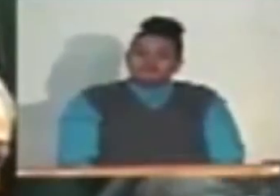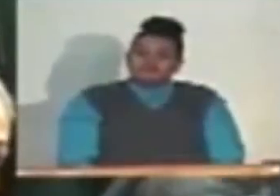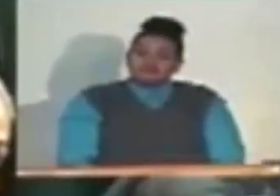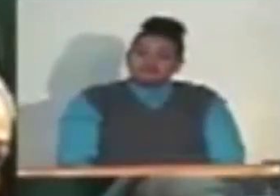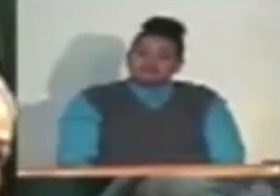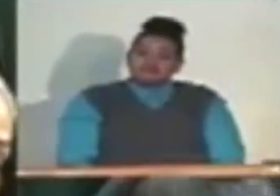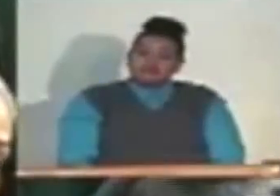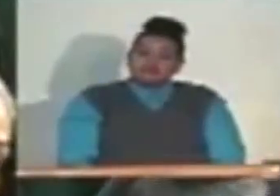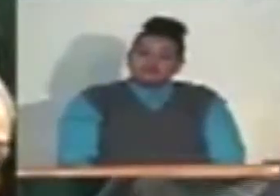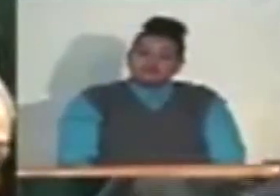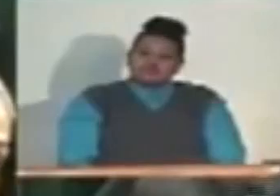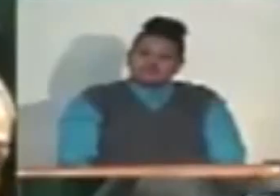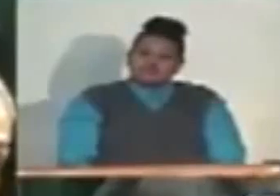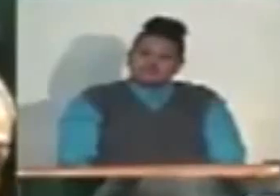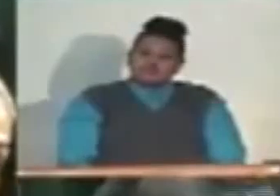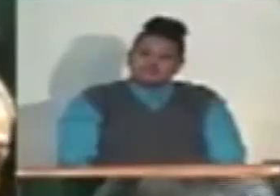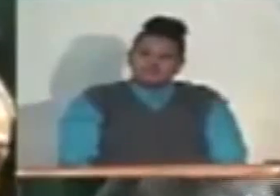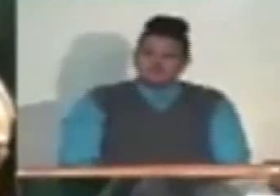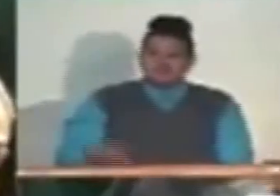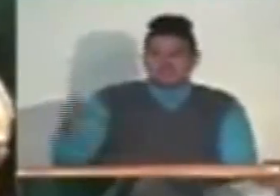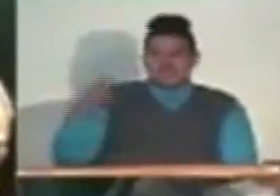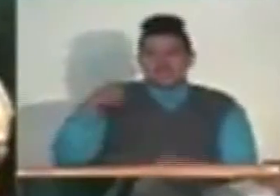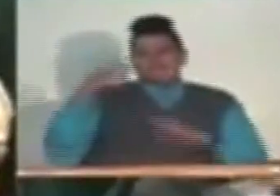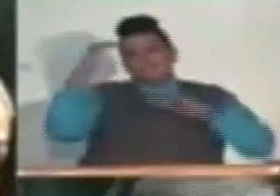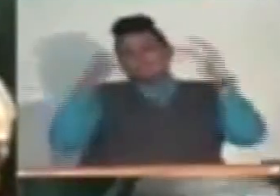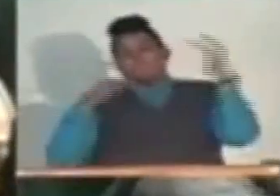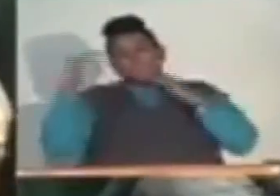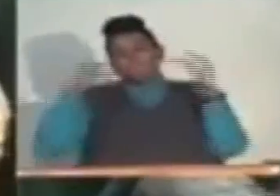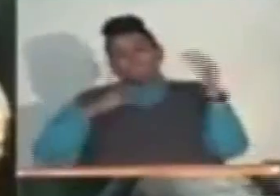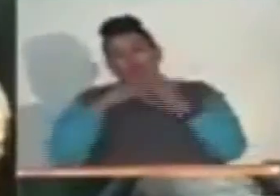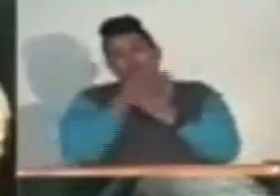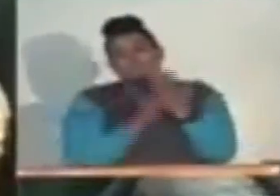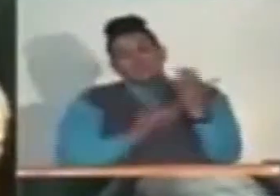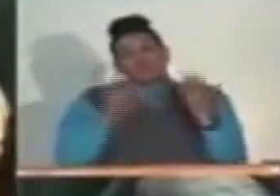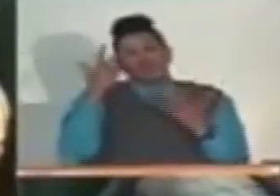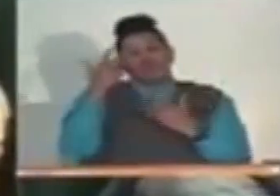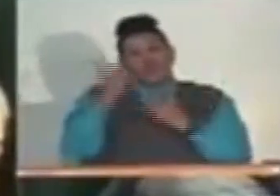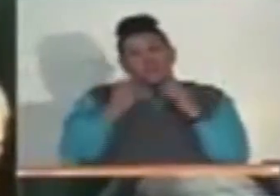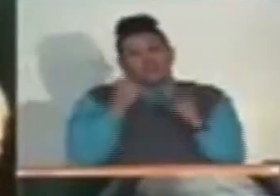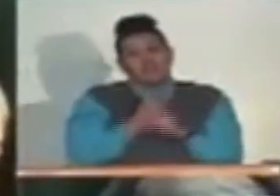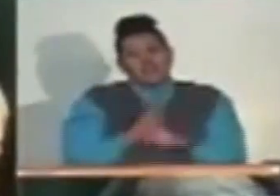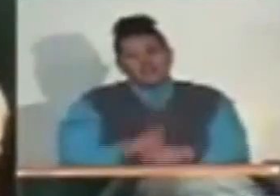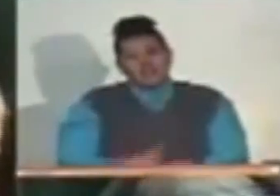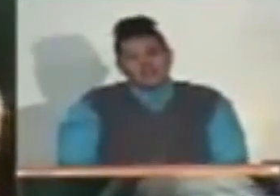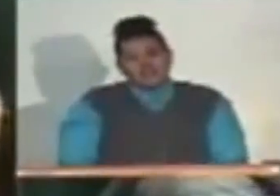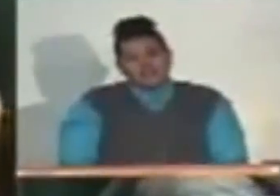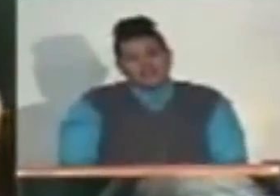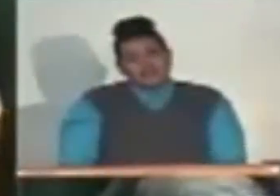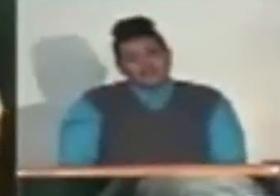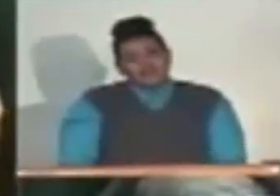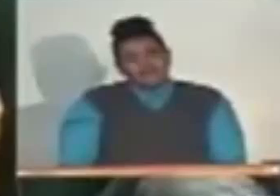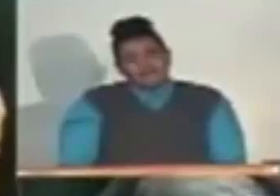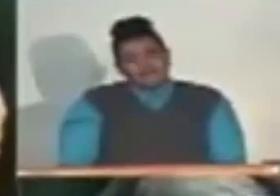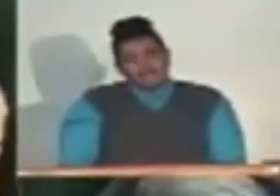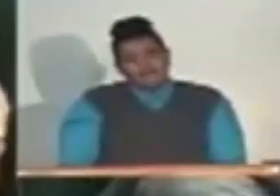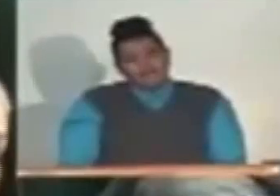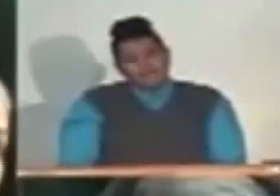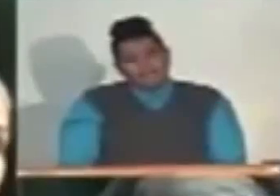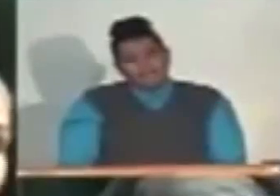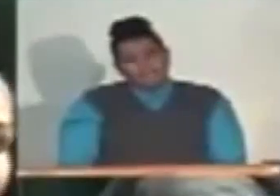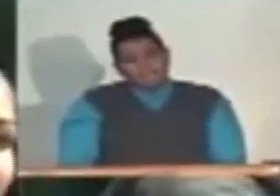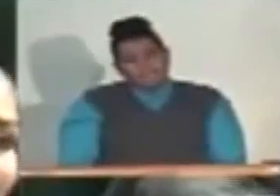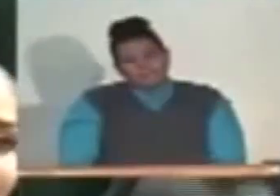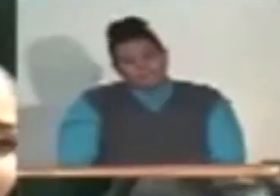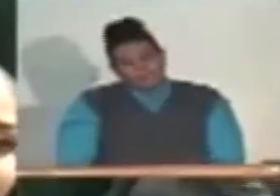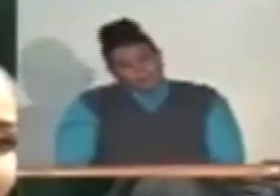They had 3 years of balanced budgets. Inflation had been tamed and was at its lowest